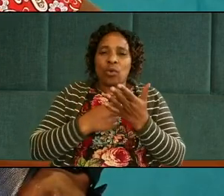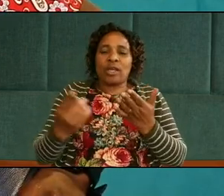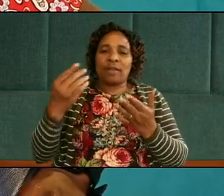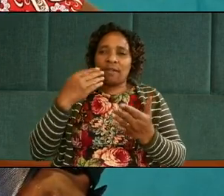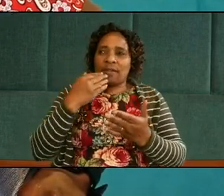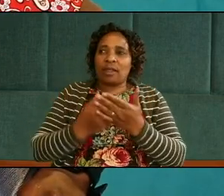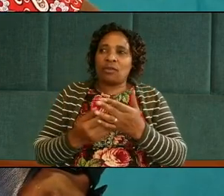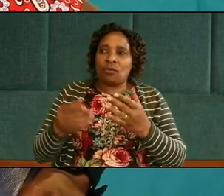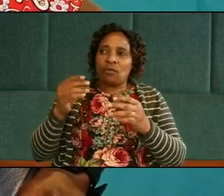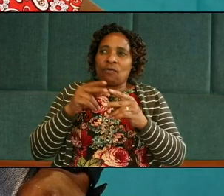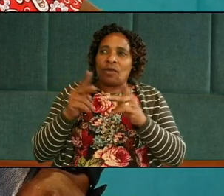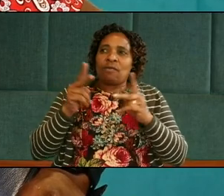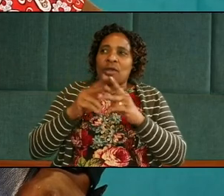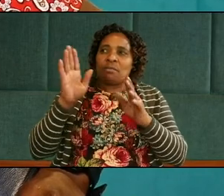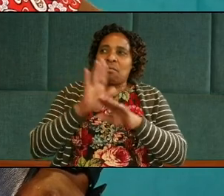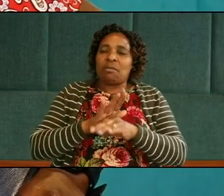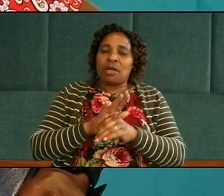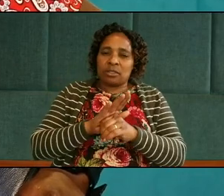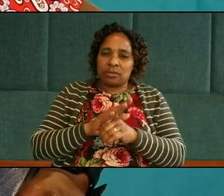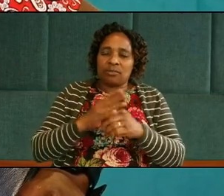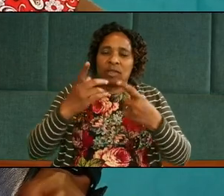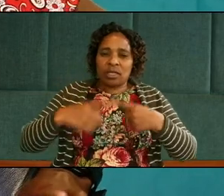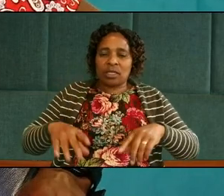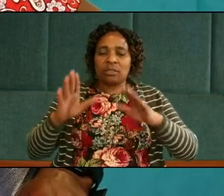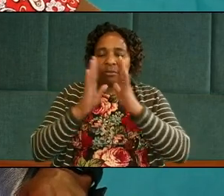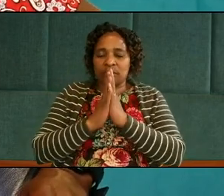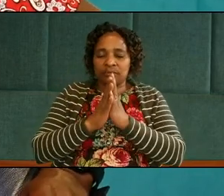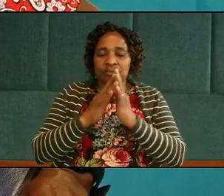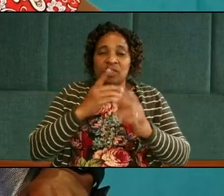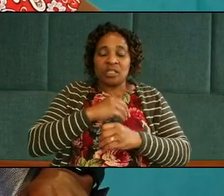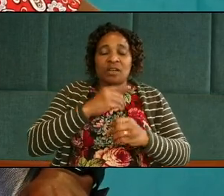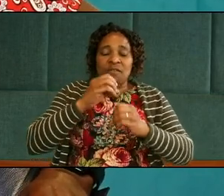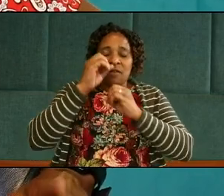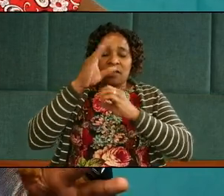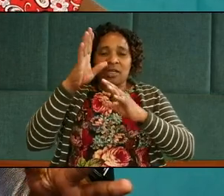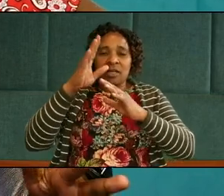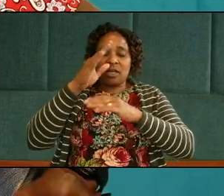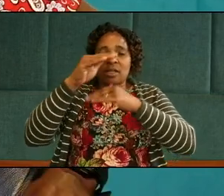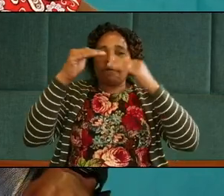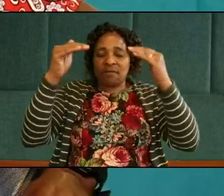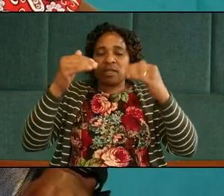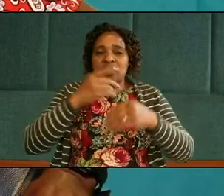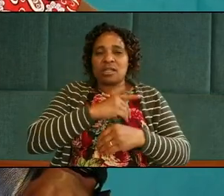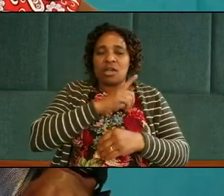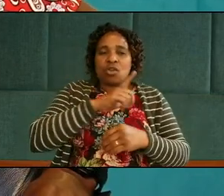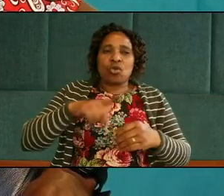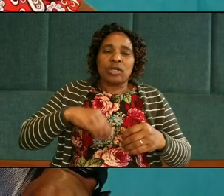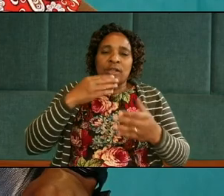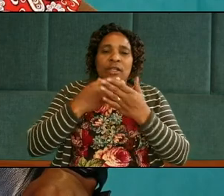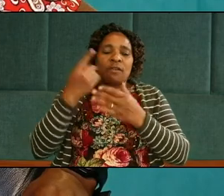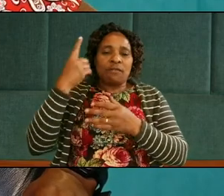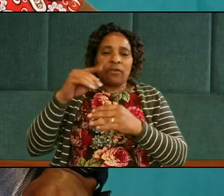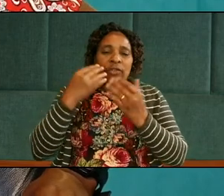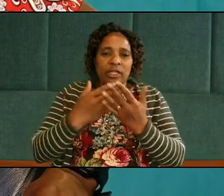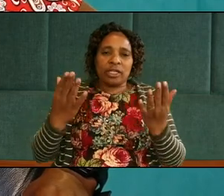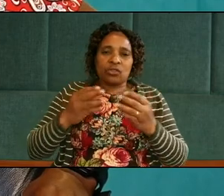very much. Let us pray. Dear Father in heaven, O Lord God, thank you so much for the resources that you've blessed